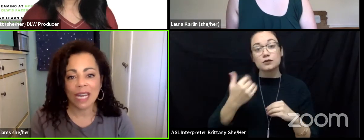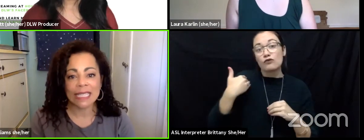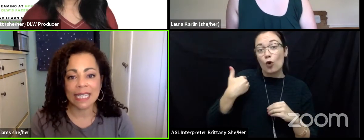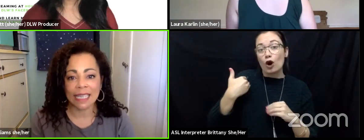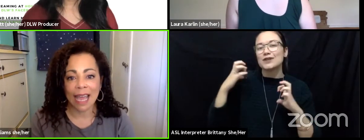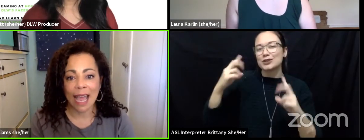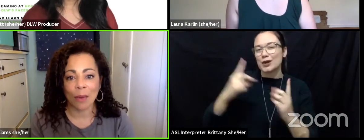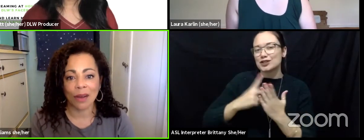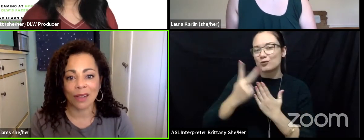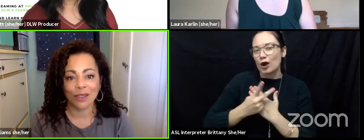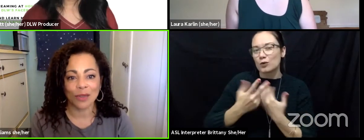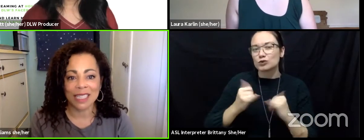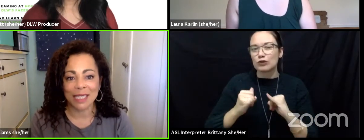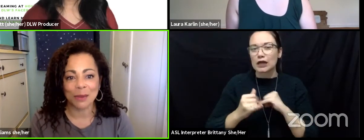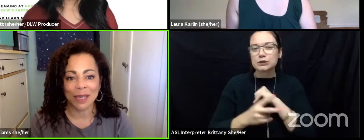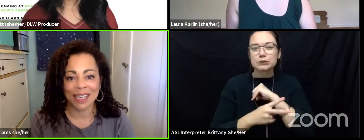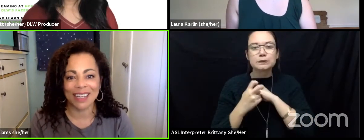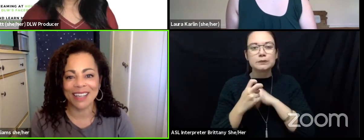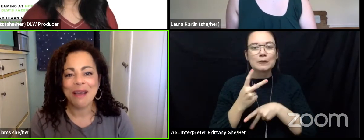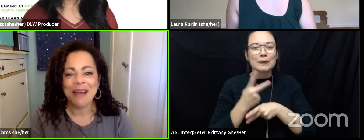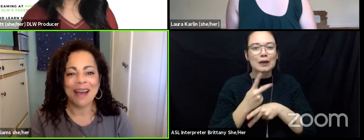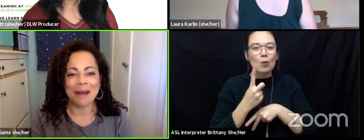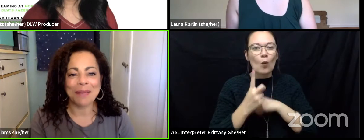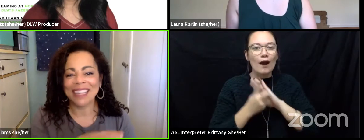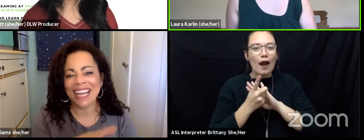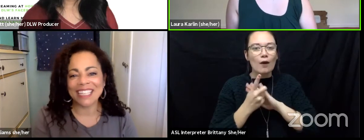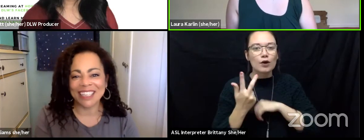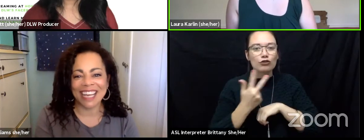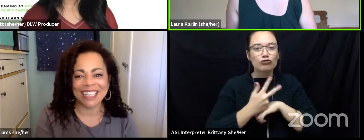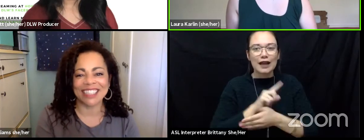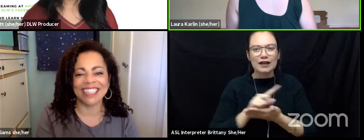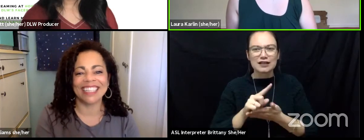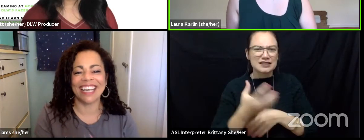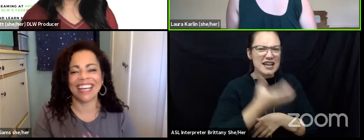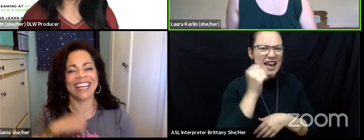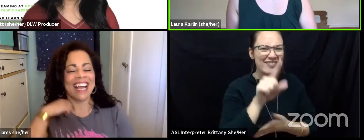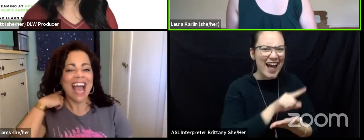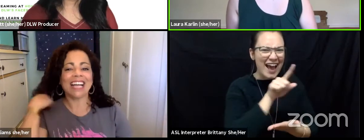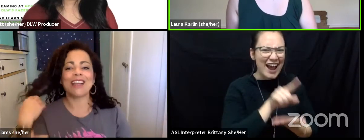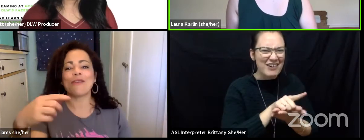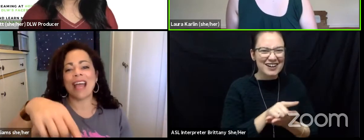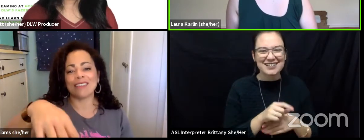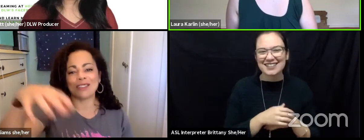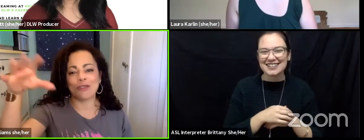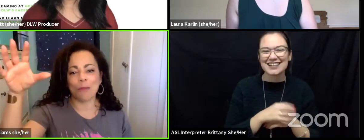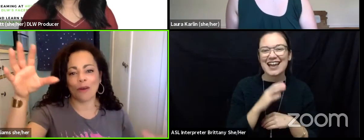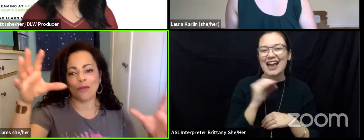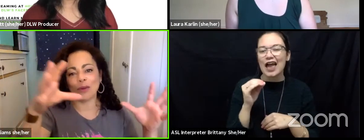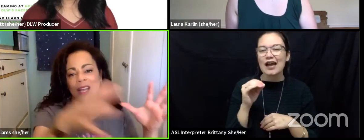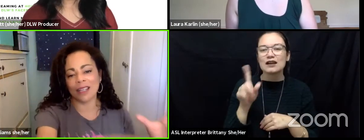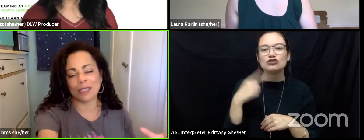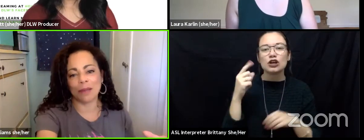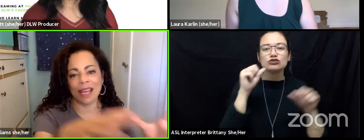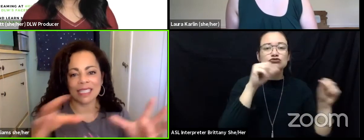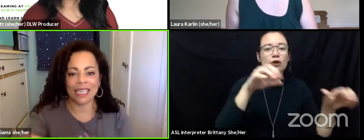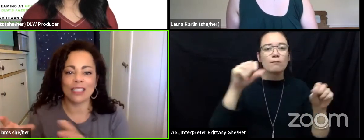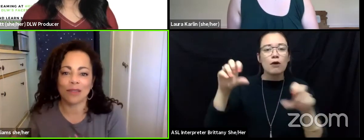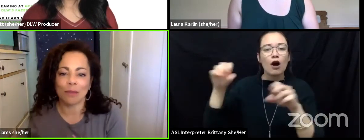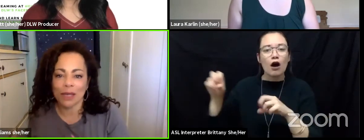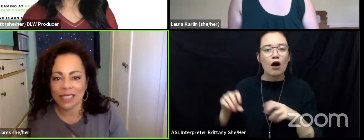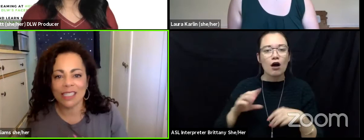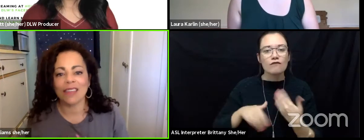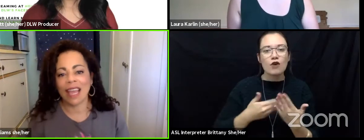we're going to try and steal an hour, 3 days a week. Get that hour. Yeah, and go around and drop off all the art supplies